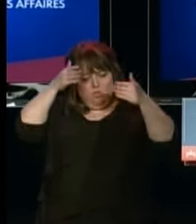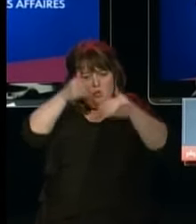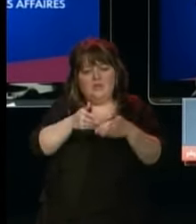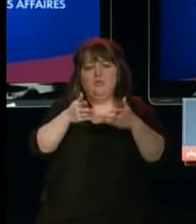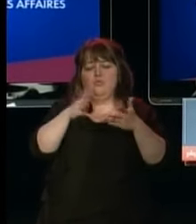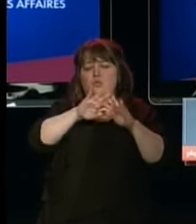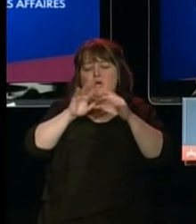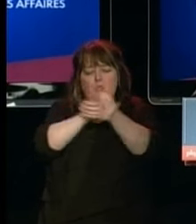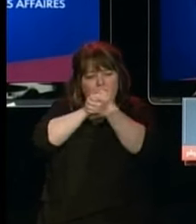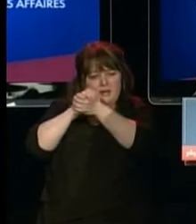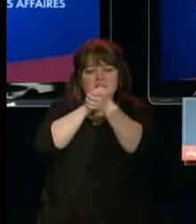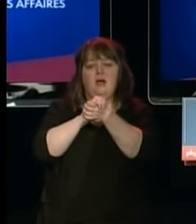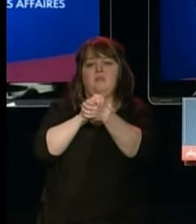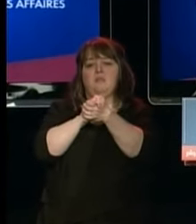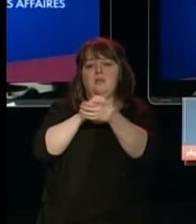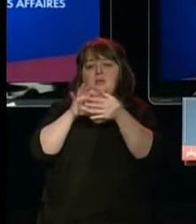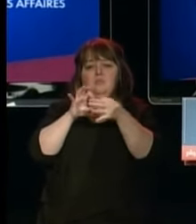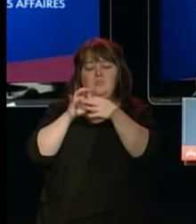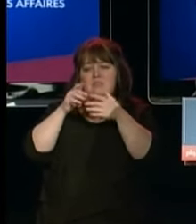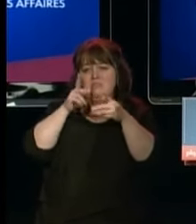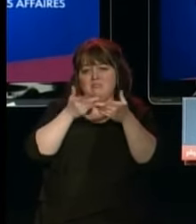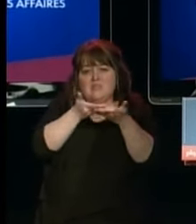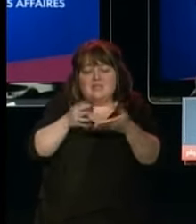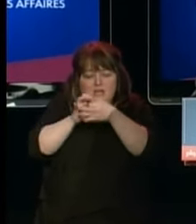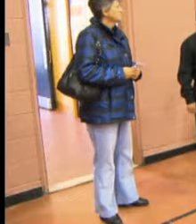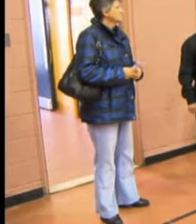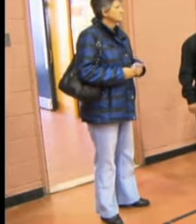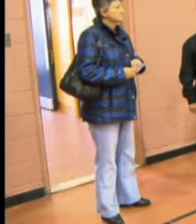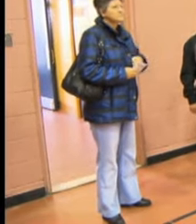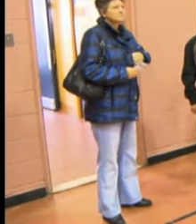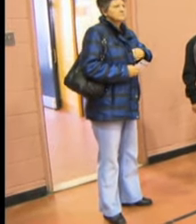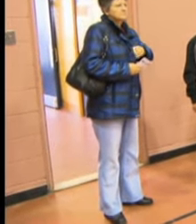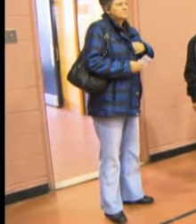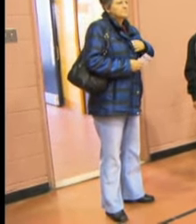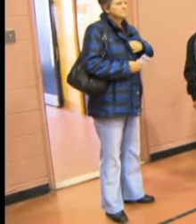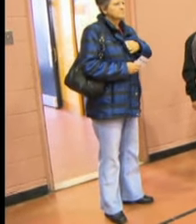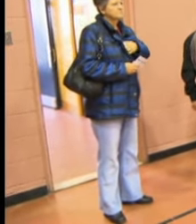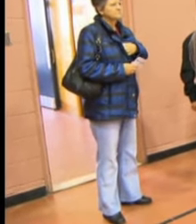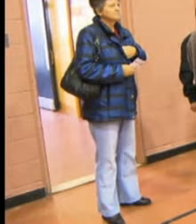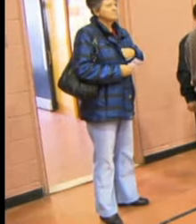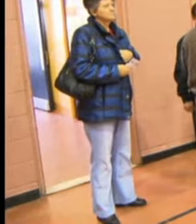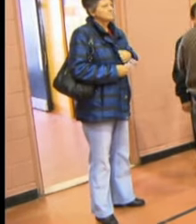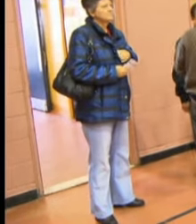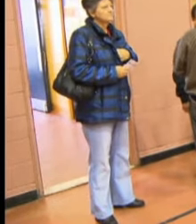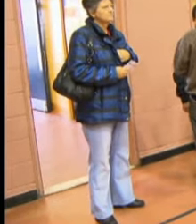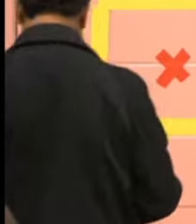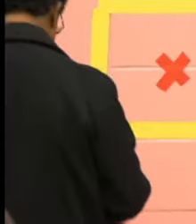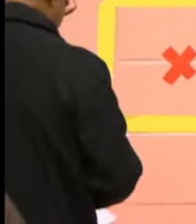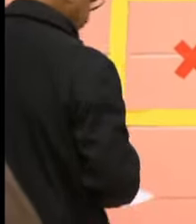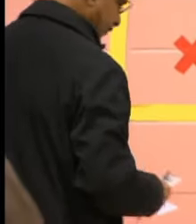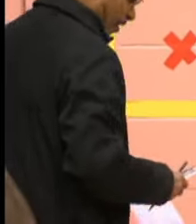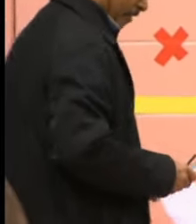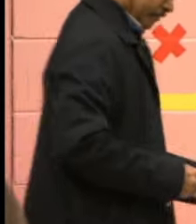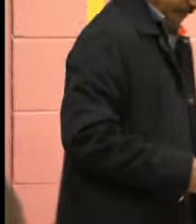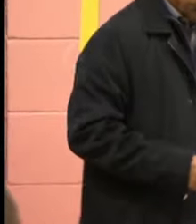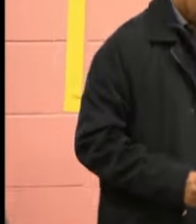brings us together. What unites us makes us stronger. The election in the mainly French-speaking province had turned into a